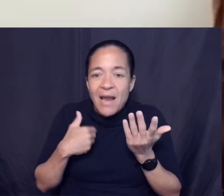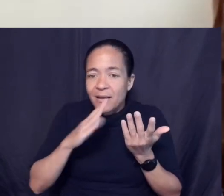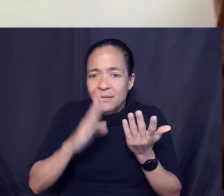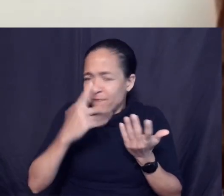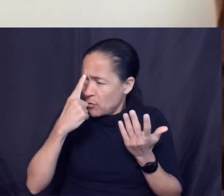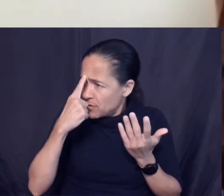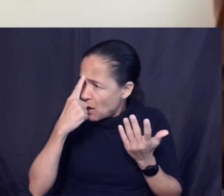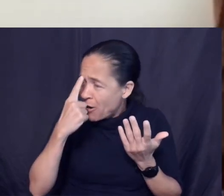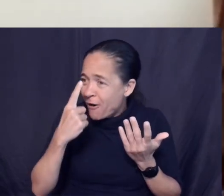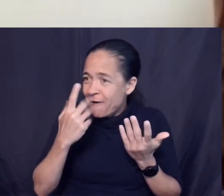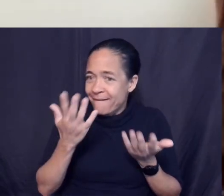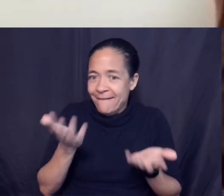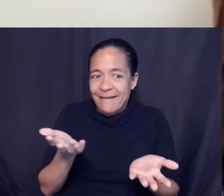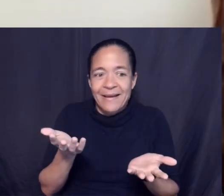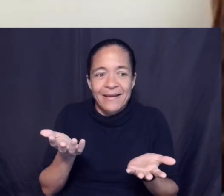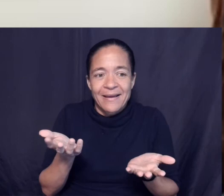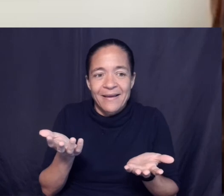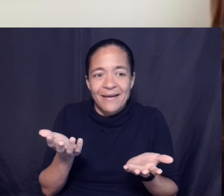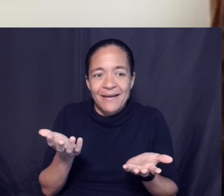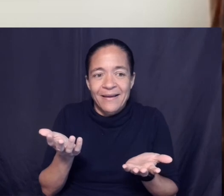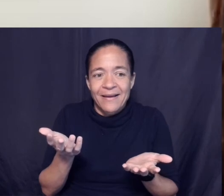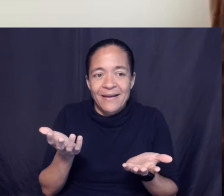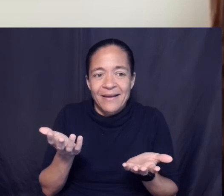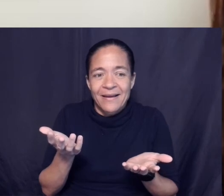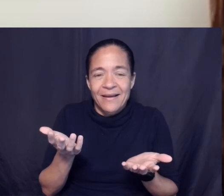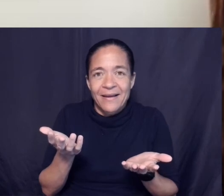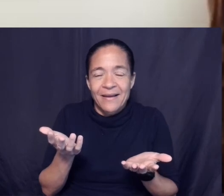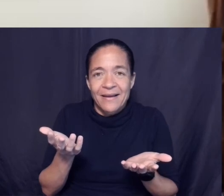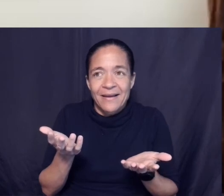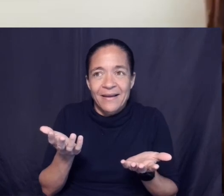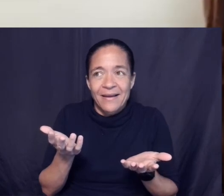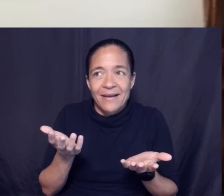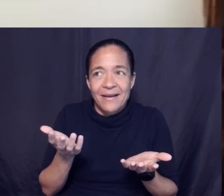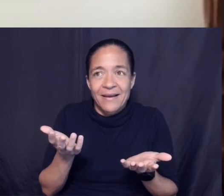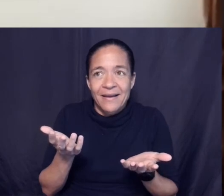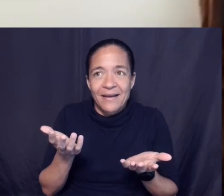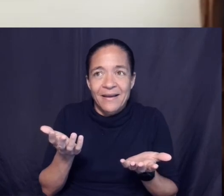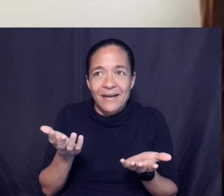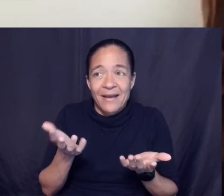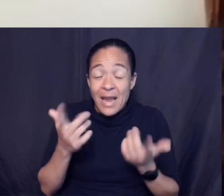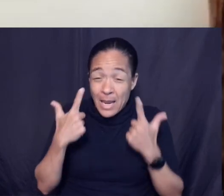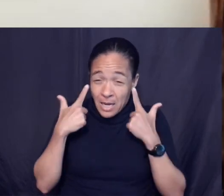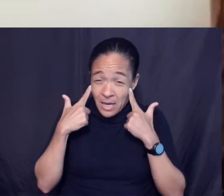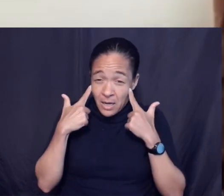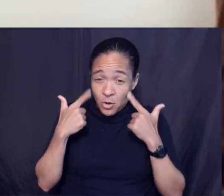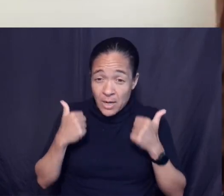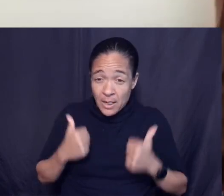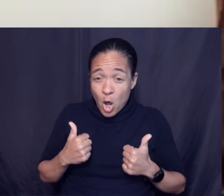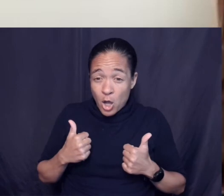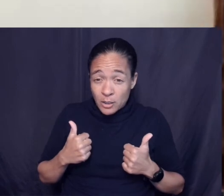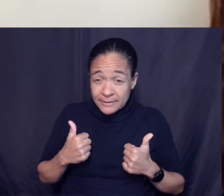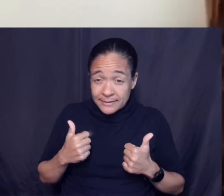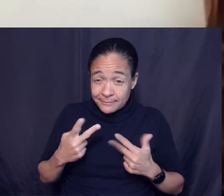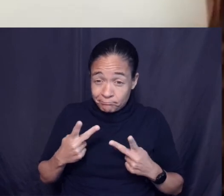I never thought in a million years I would ever think, man, if hearing loss ends up being